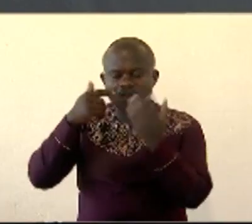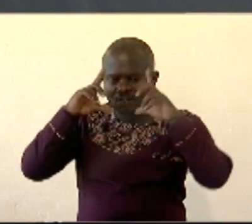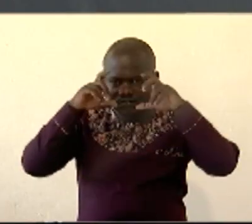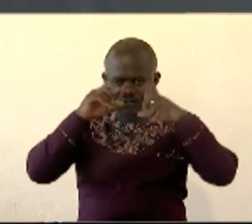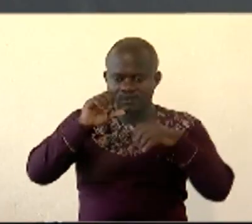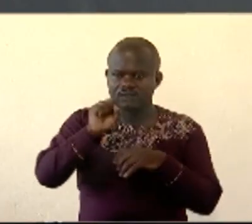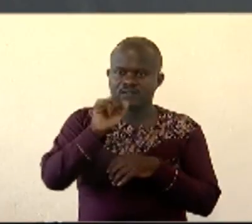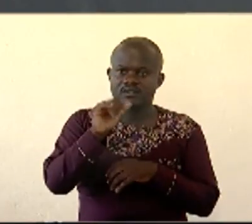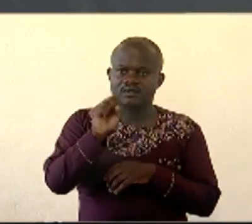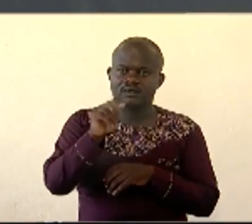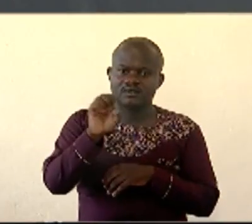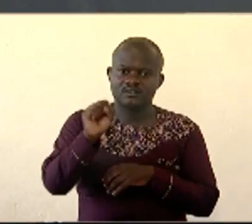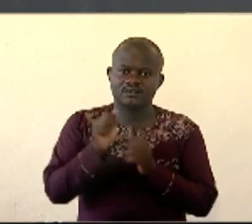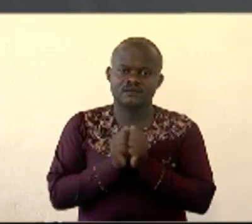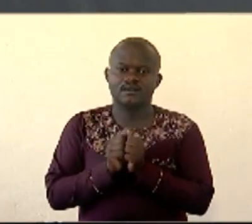photosynthesis.